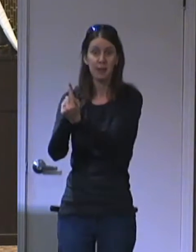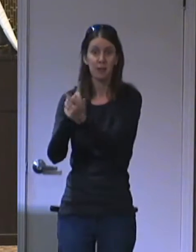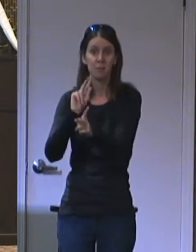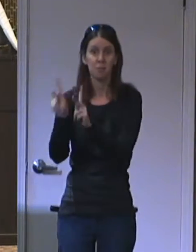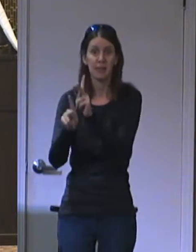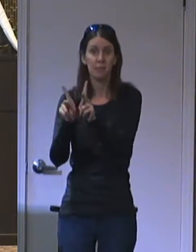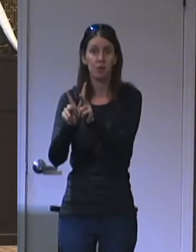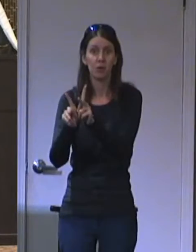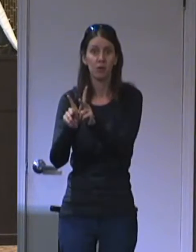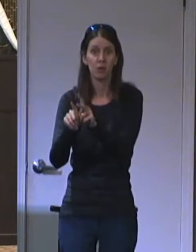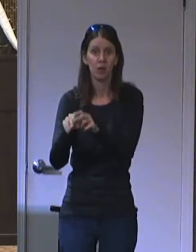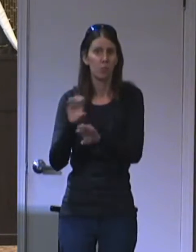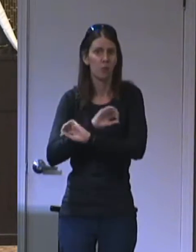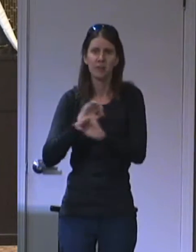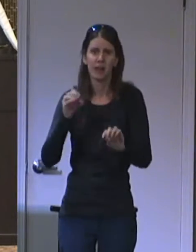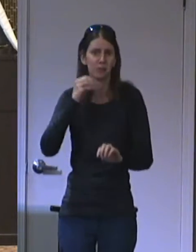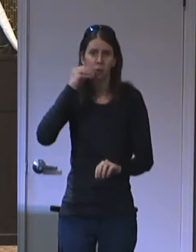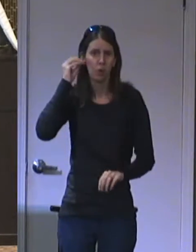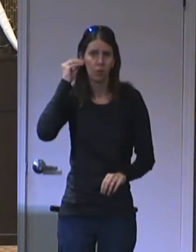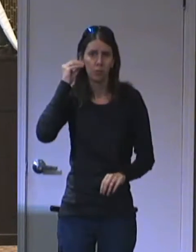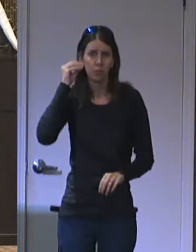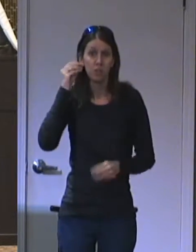Visit one of the hospital wards.